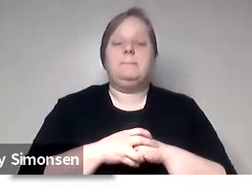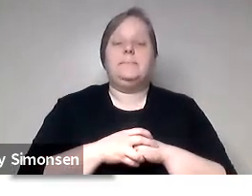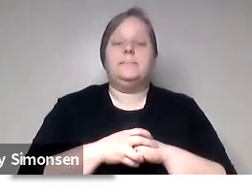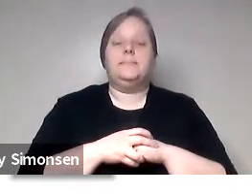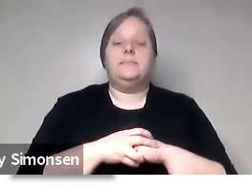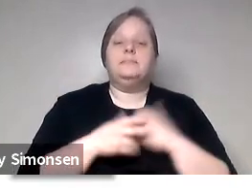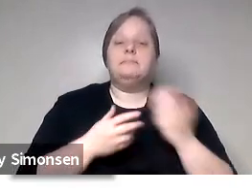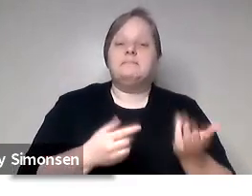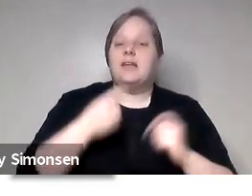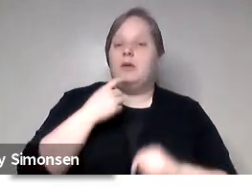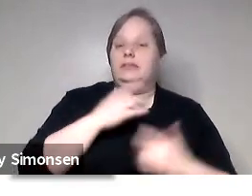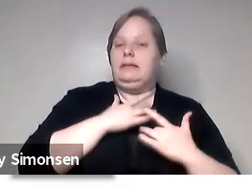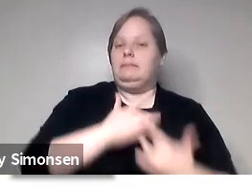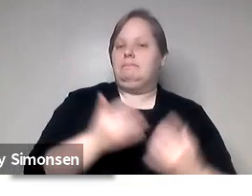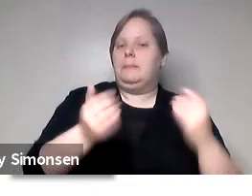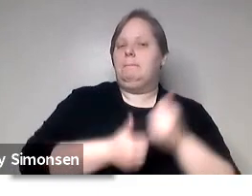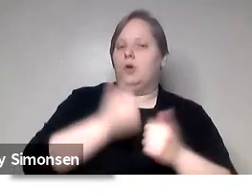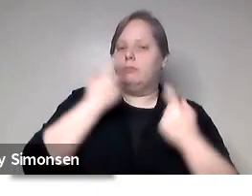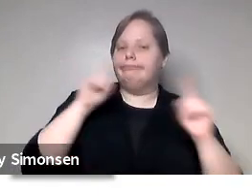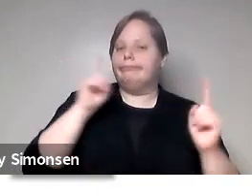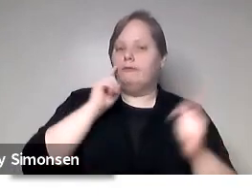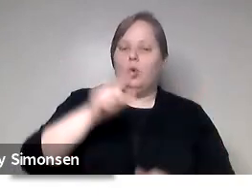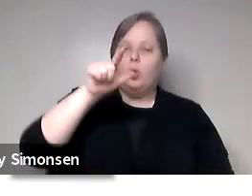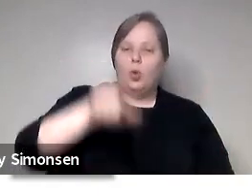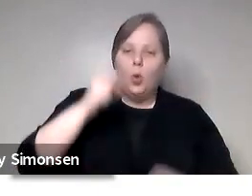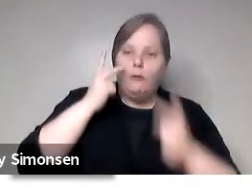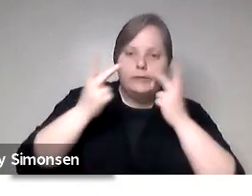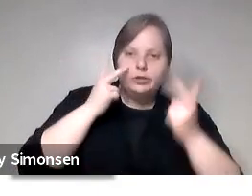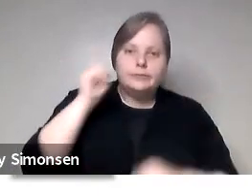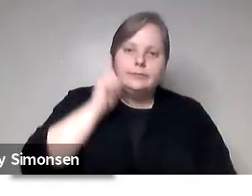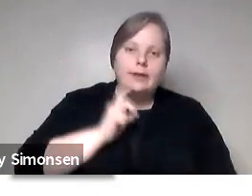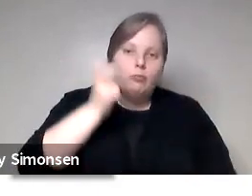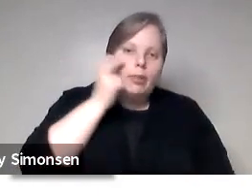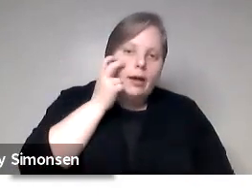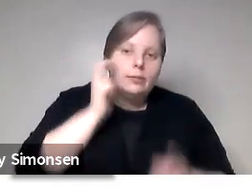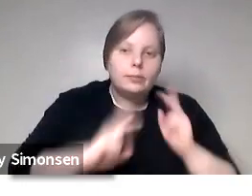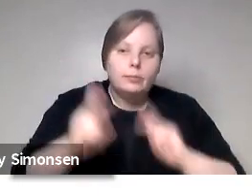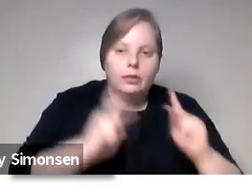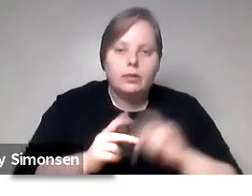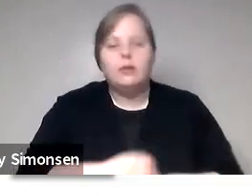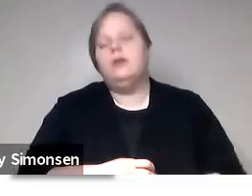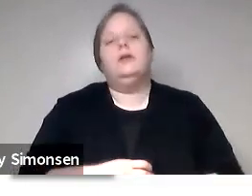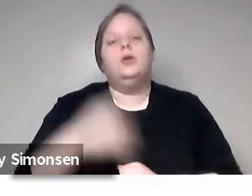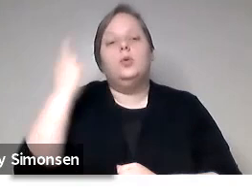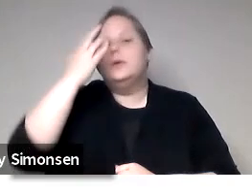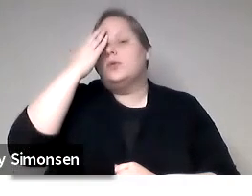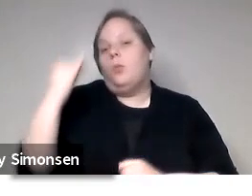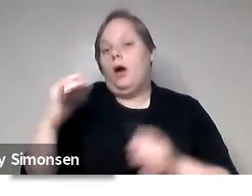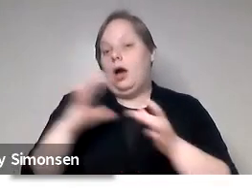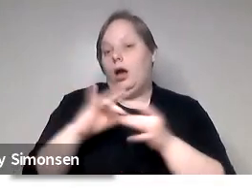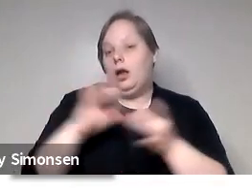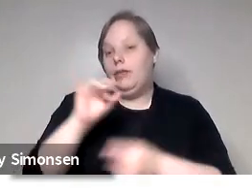for low vision, deaf, blind individuals. And the reason I'm saying that is